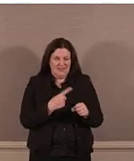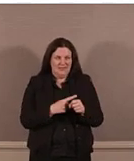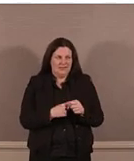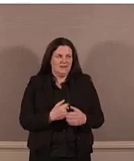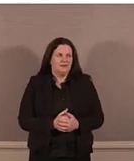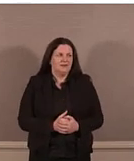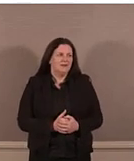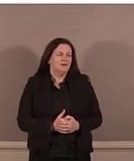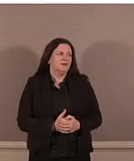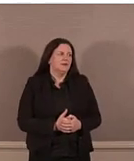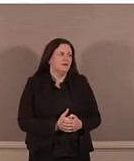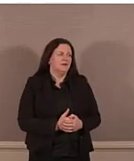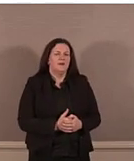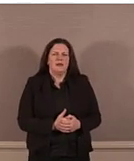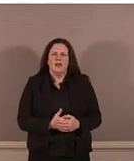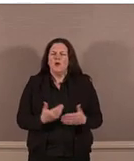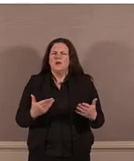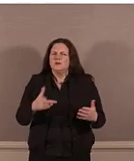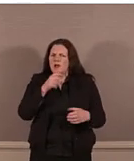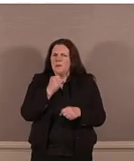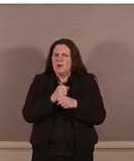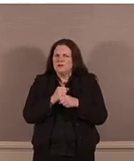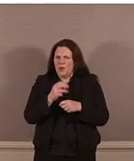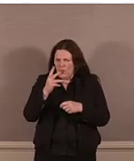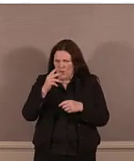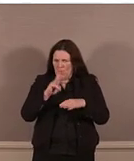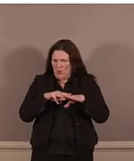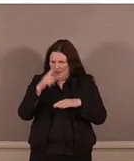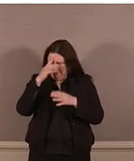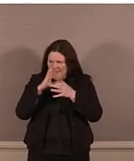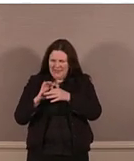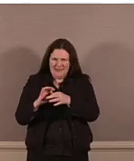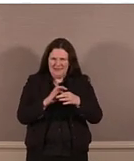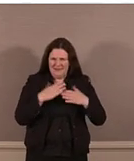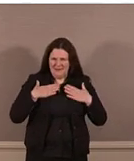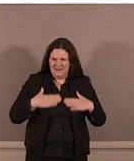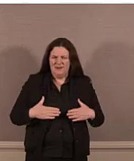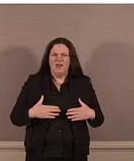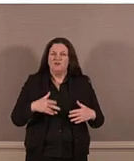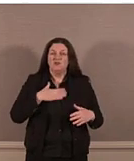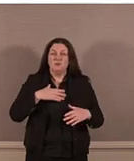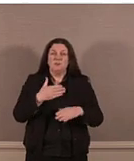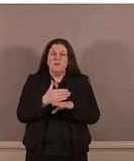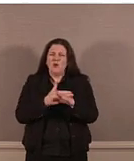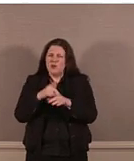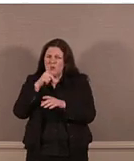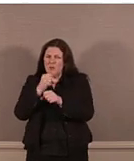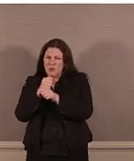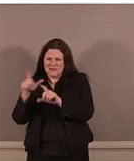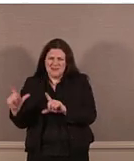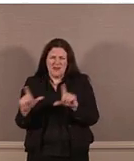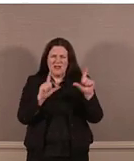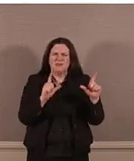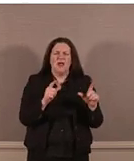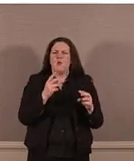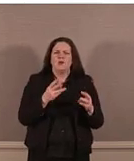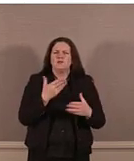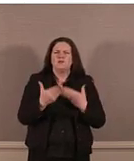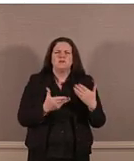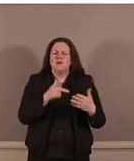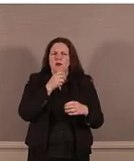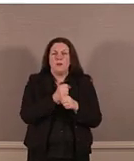With regard to well-being, and before I just move on to that particular slide, I just wanted to talk a little bit about,